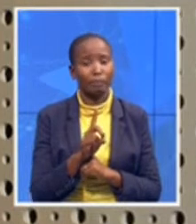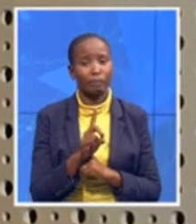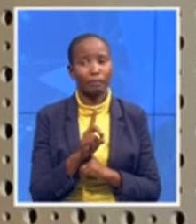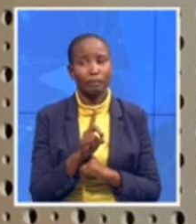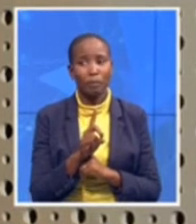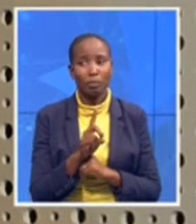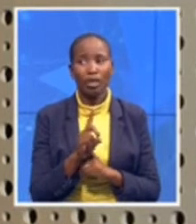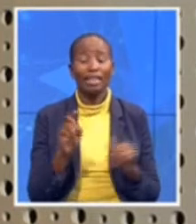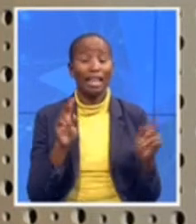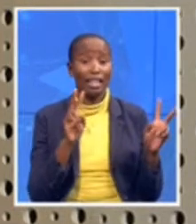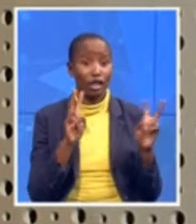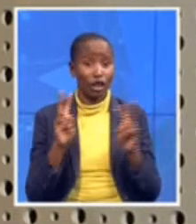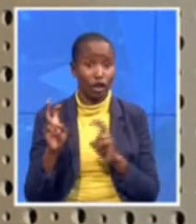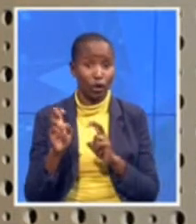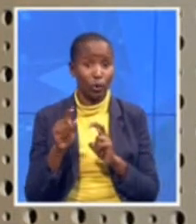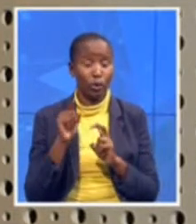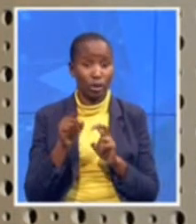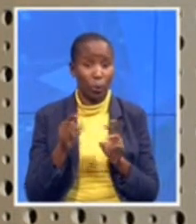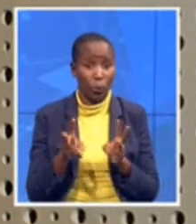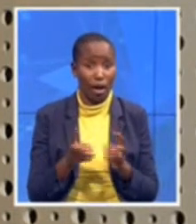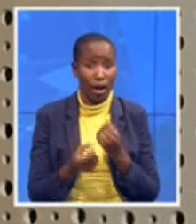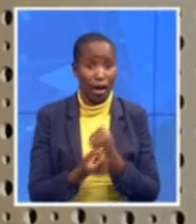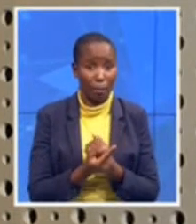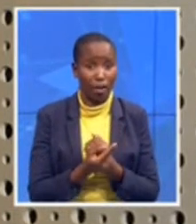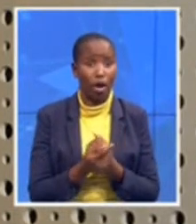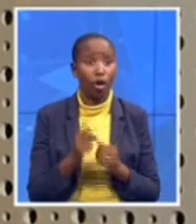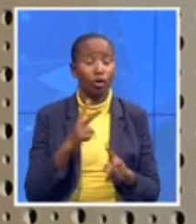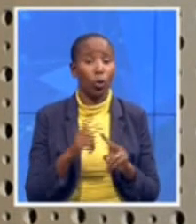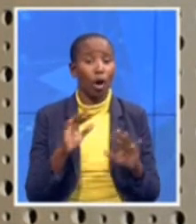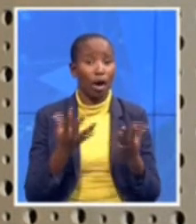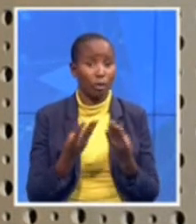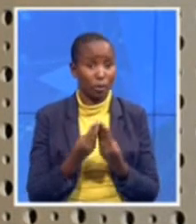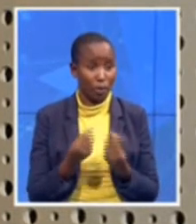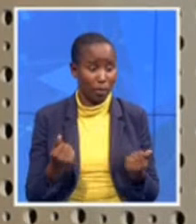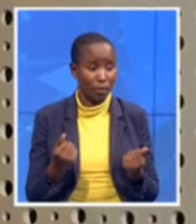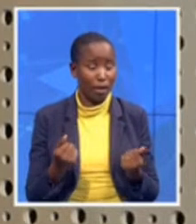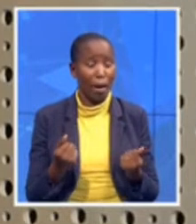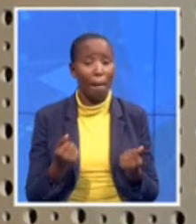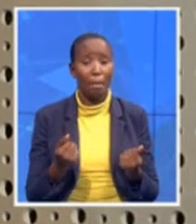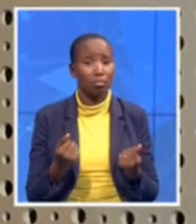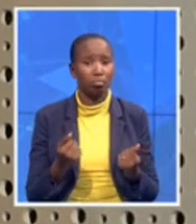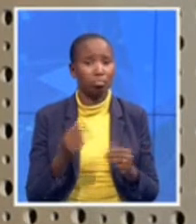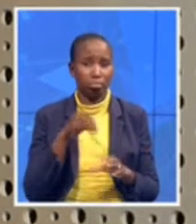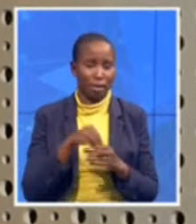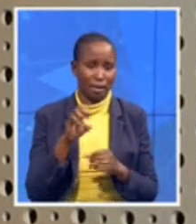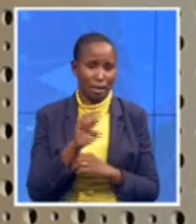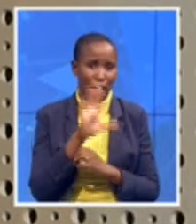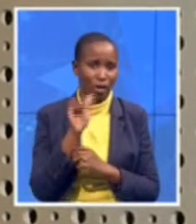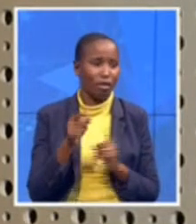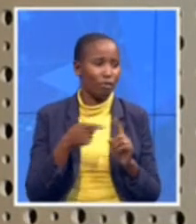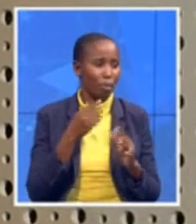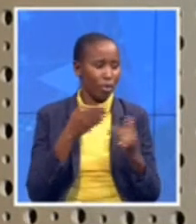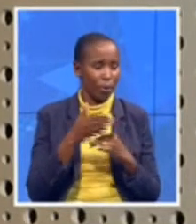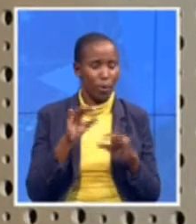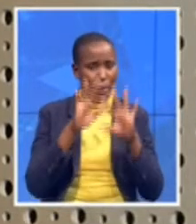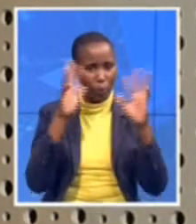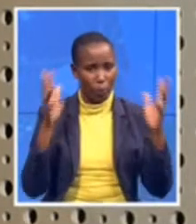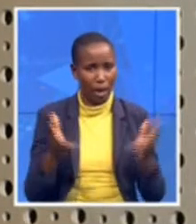try to address them. They are not peculiar to South Africa. Throughout the world, everyone is talking about what they call broadly online